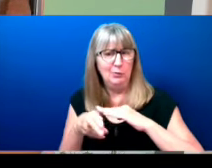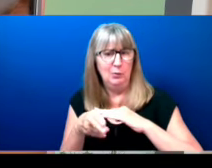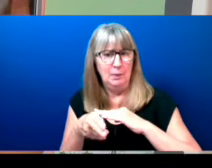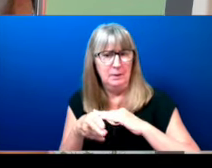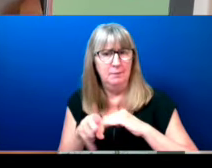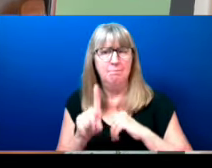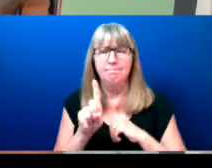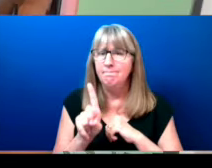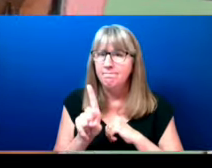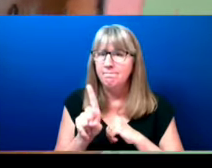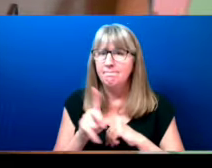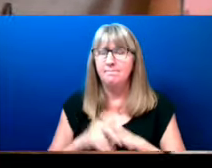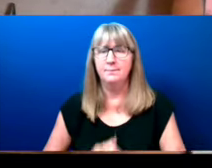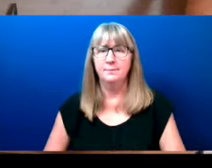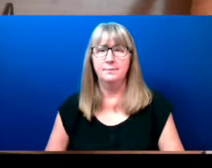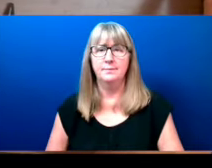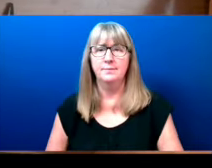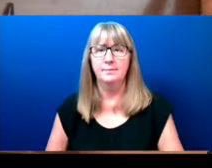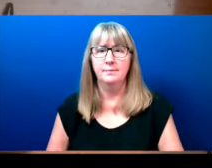I'm gonna move my